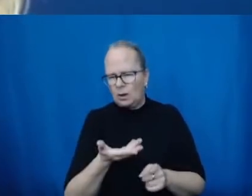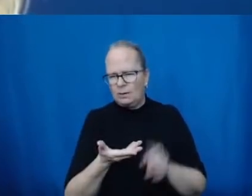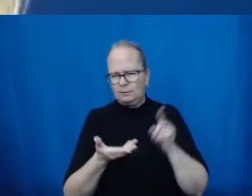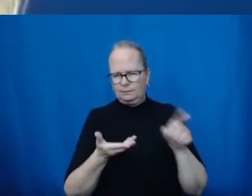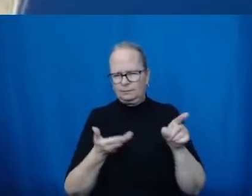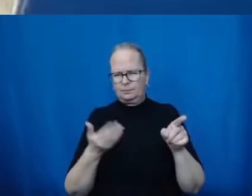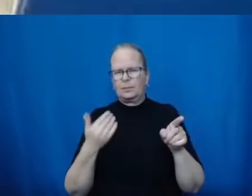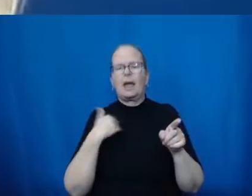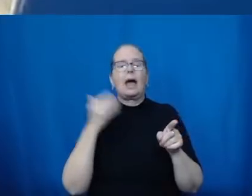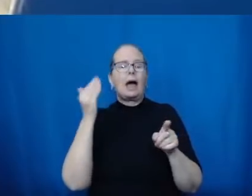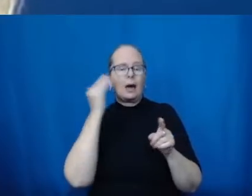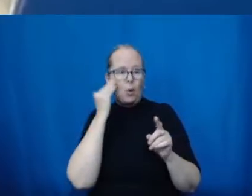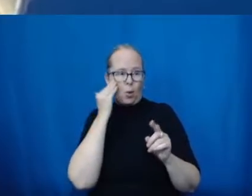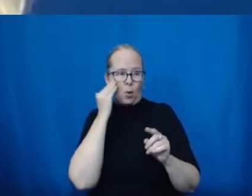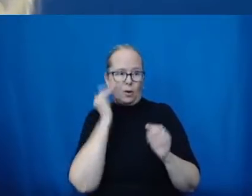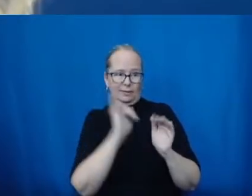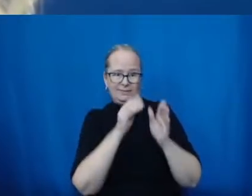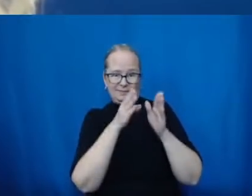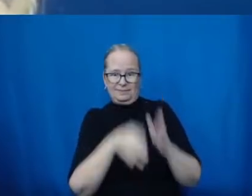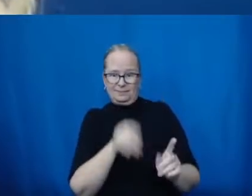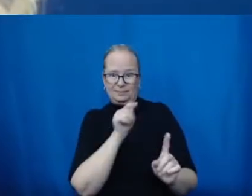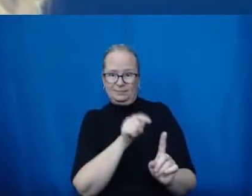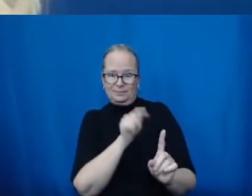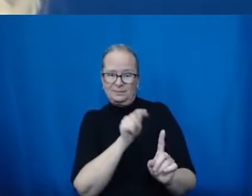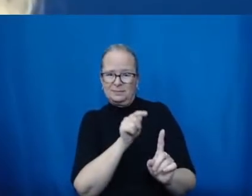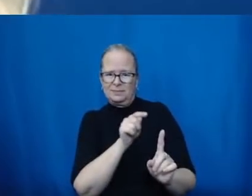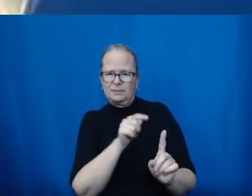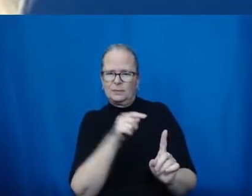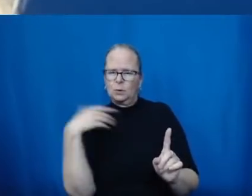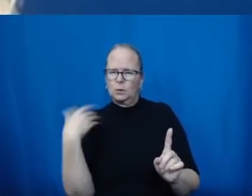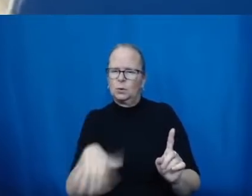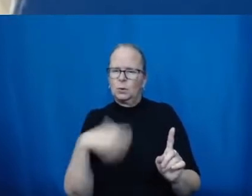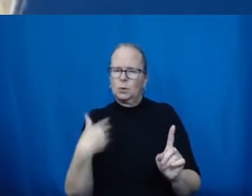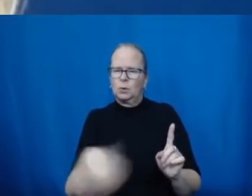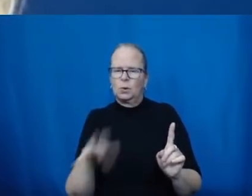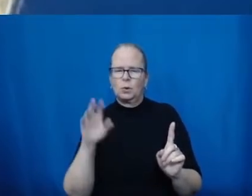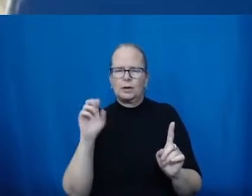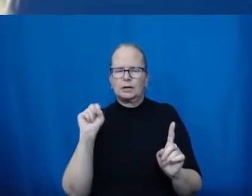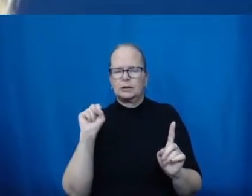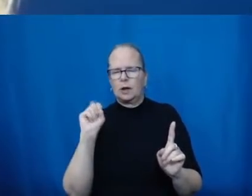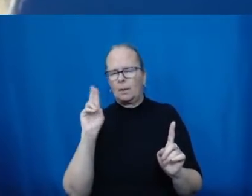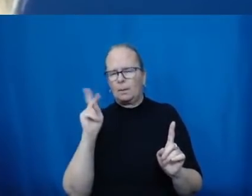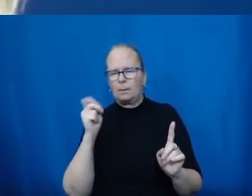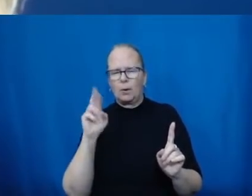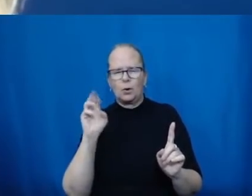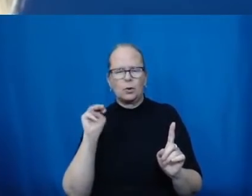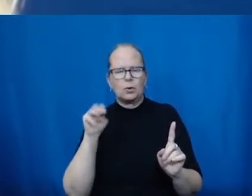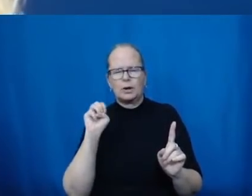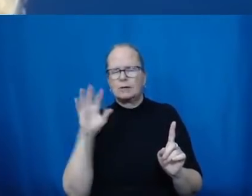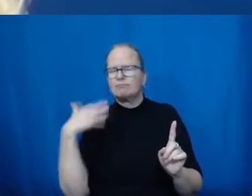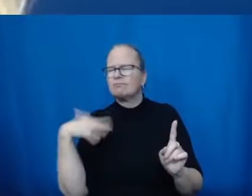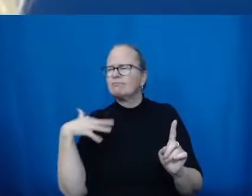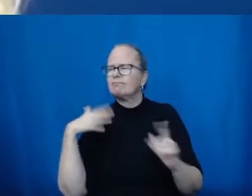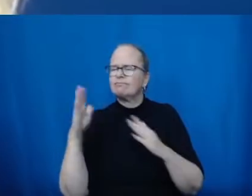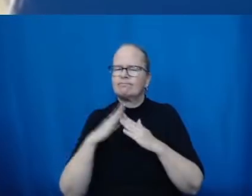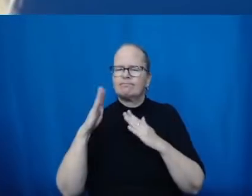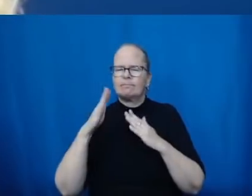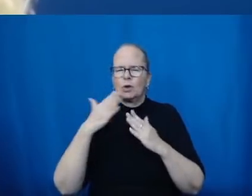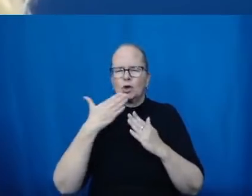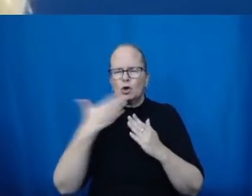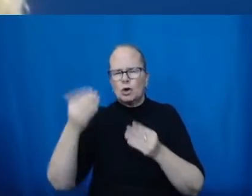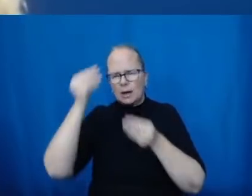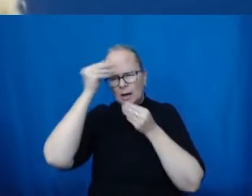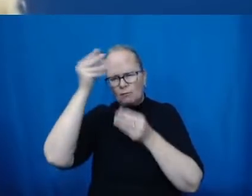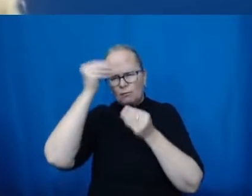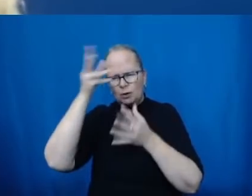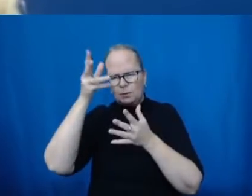supreme source of personal information for me whenever I am looking to talk to anyone in